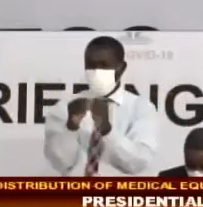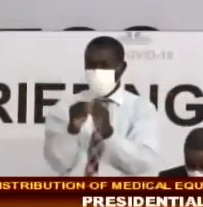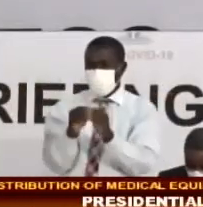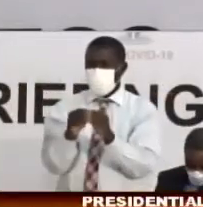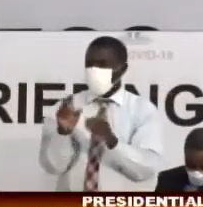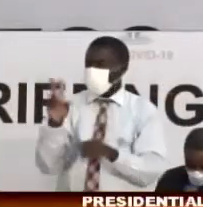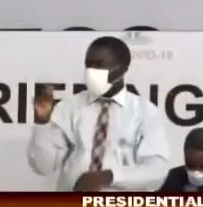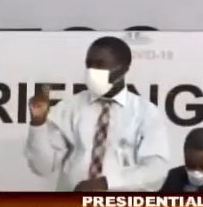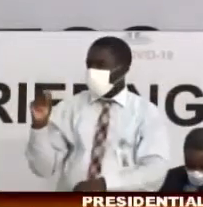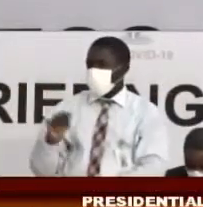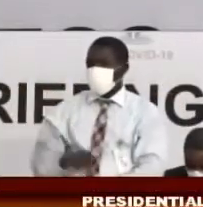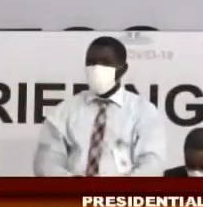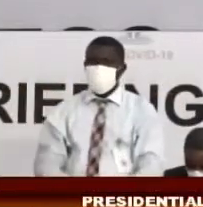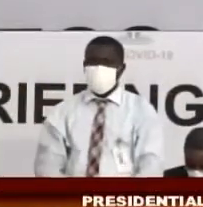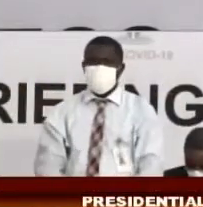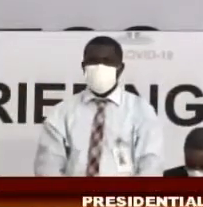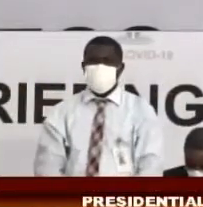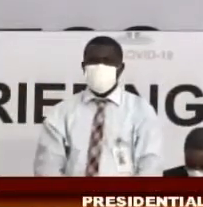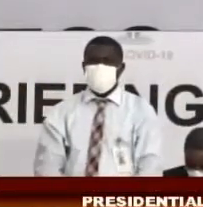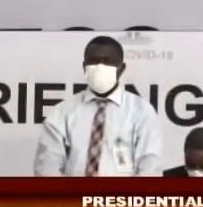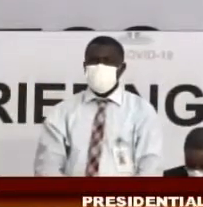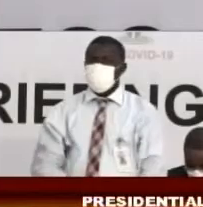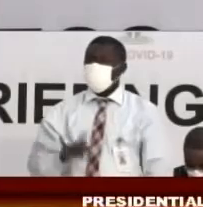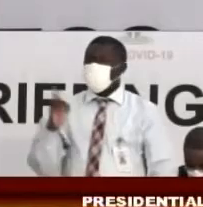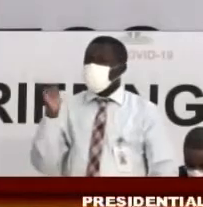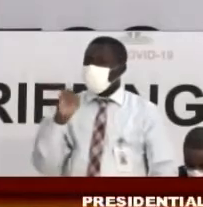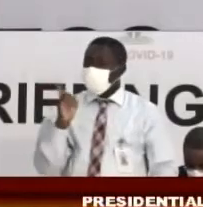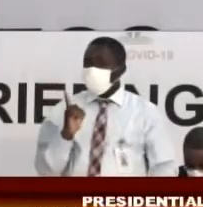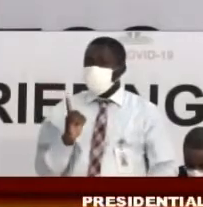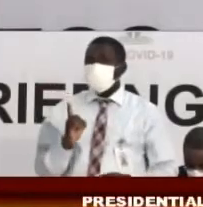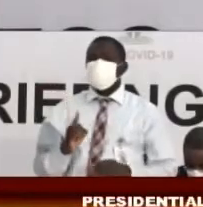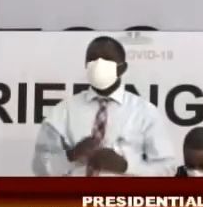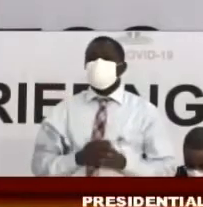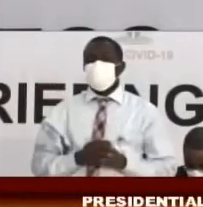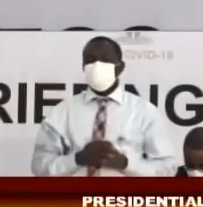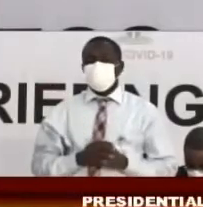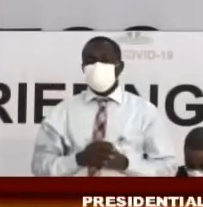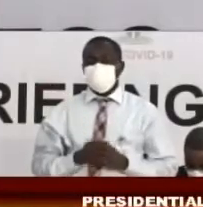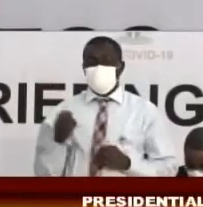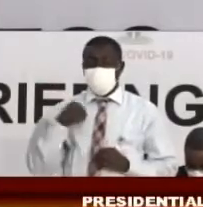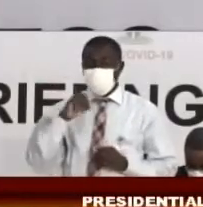Wear face masks and ensure group personal hygiene.